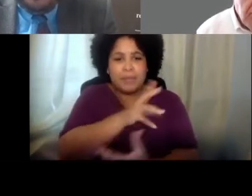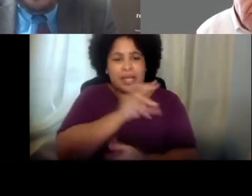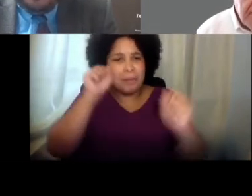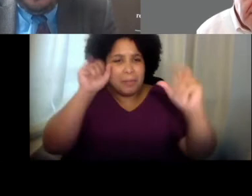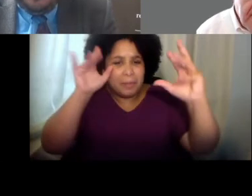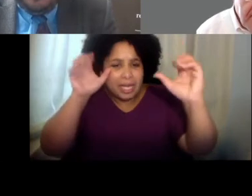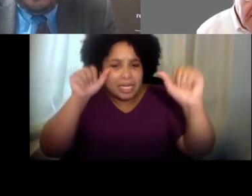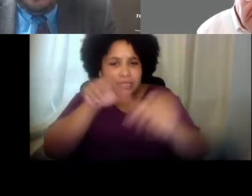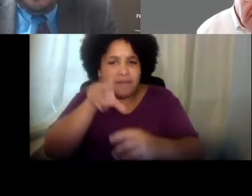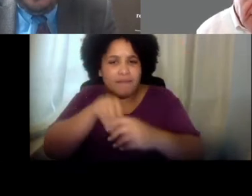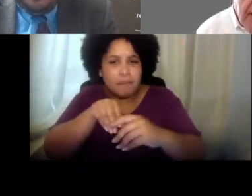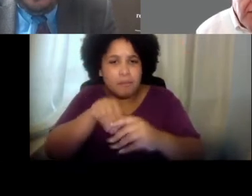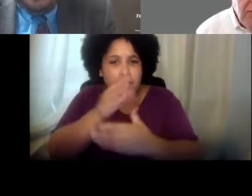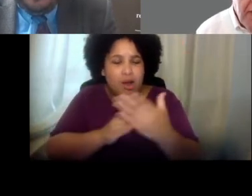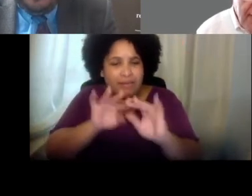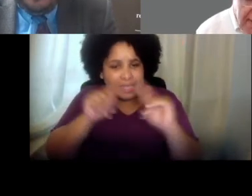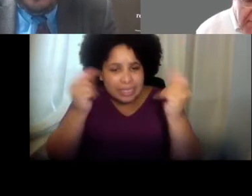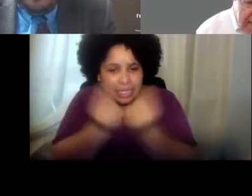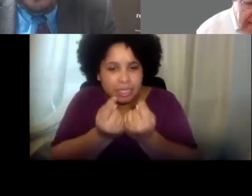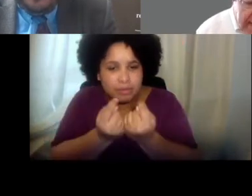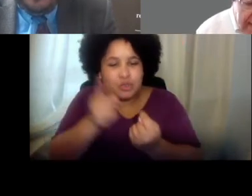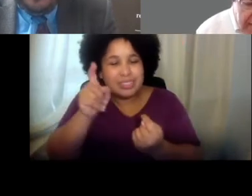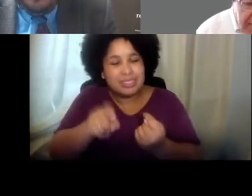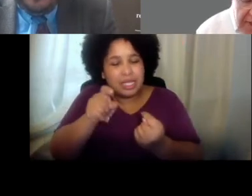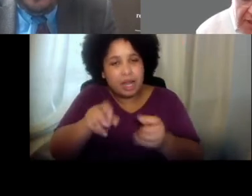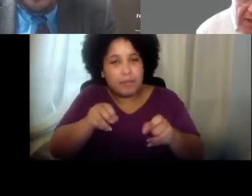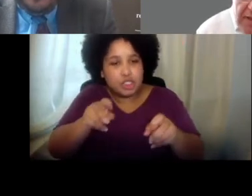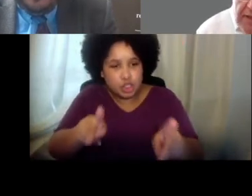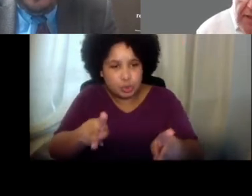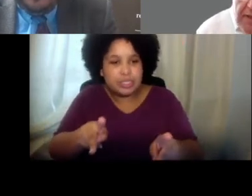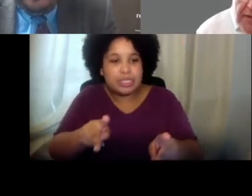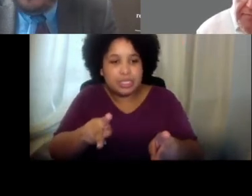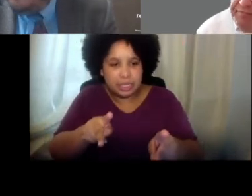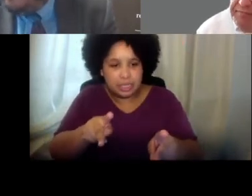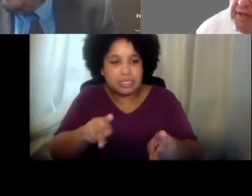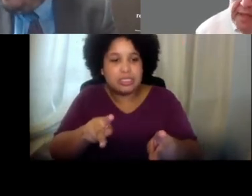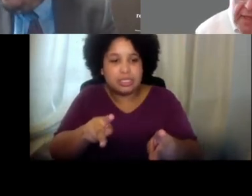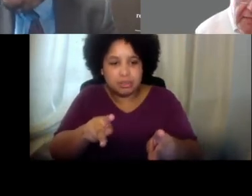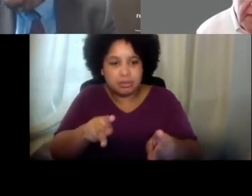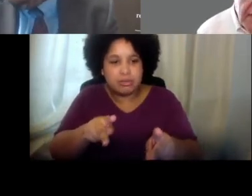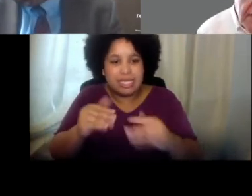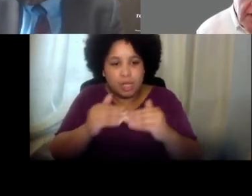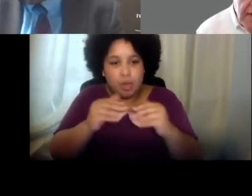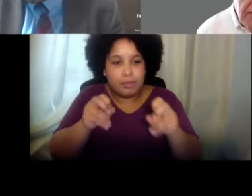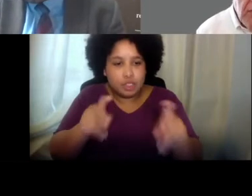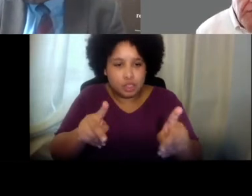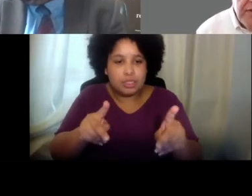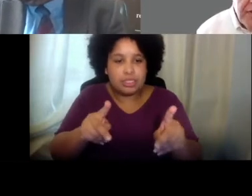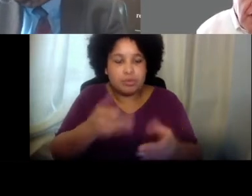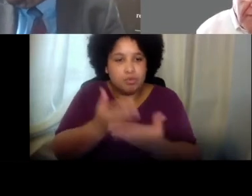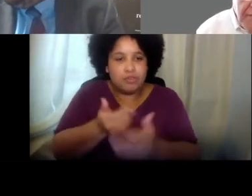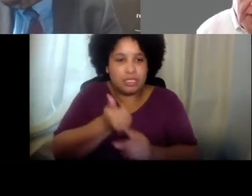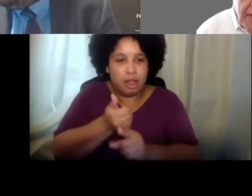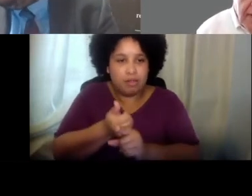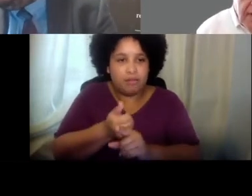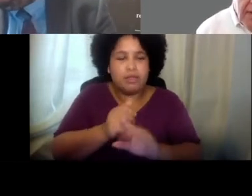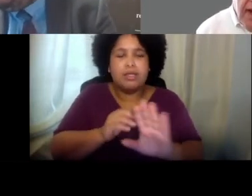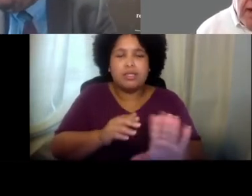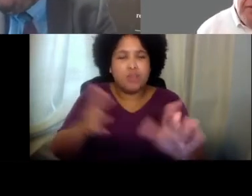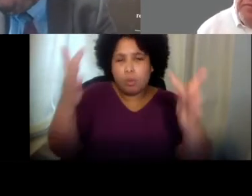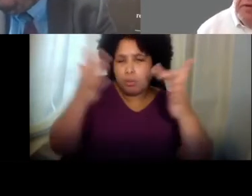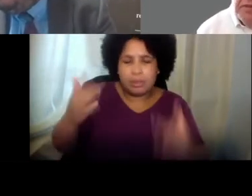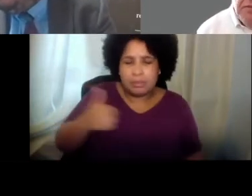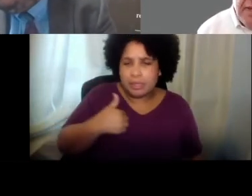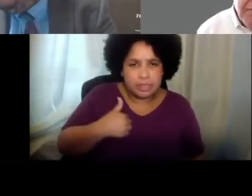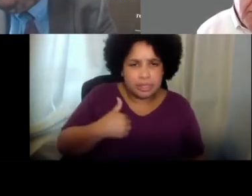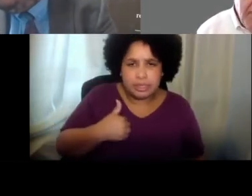to prove yourself. I don't want anybody to give me a gift. Don't feel sorry for me. Hire